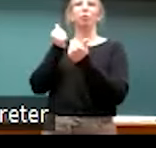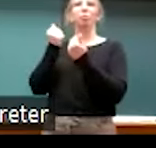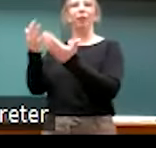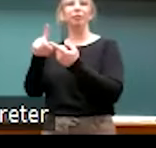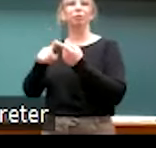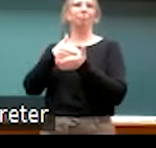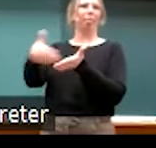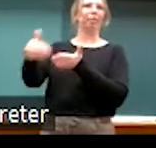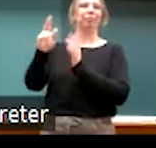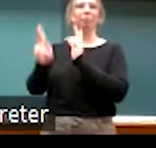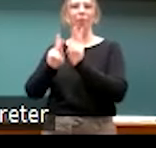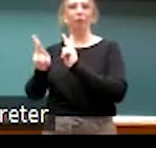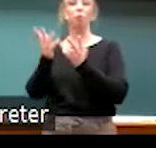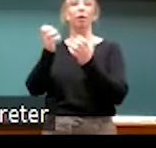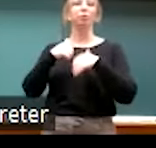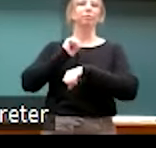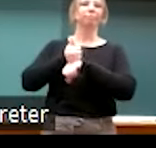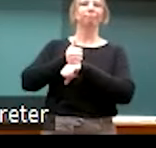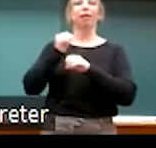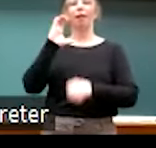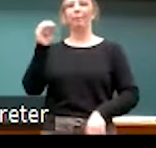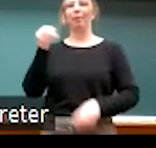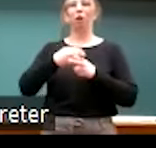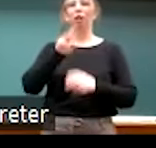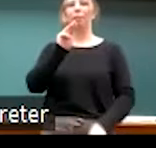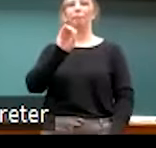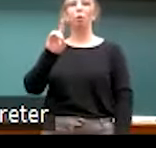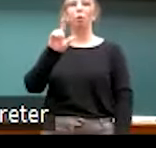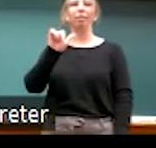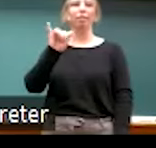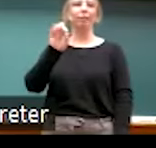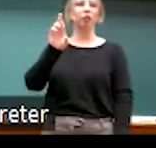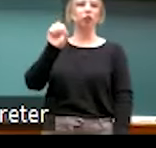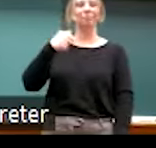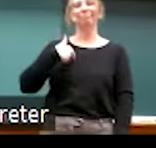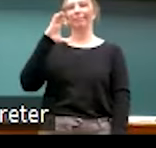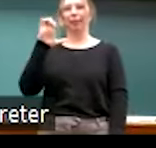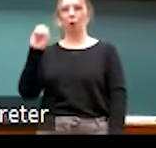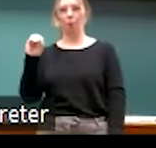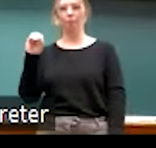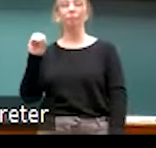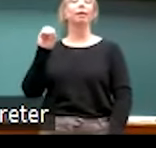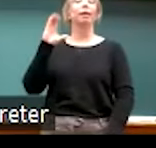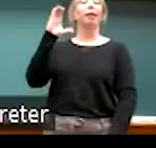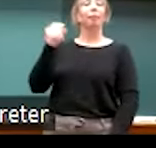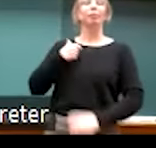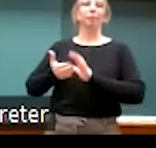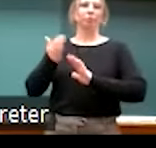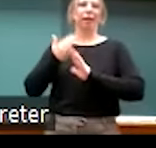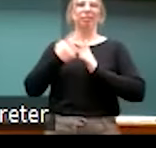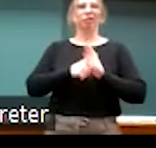a company, and that company was called Mood Lifters. And I was the CEO of that company. And we ran that company from the